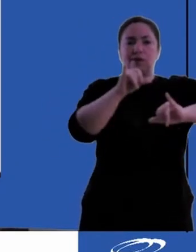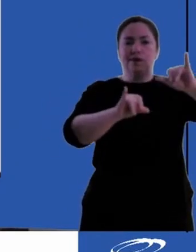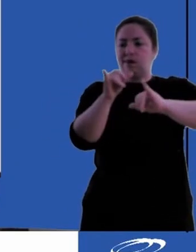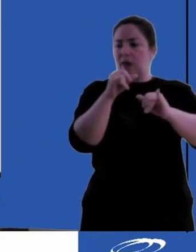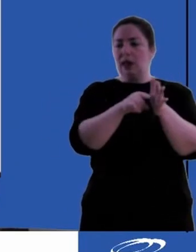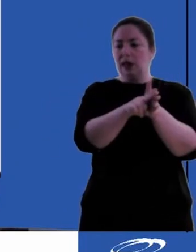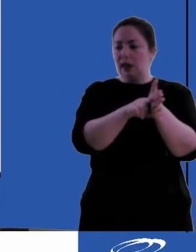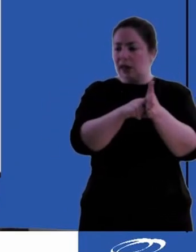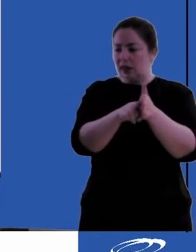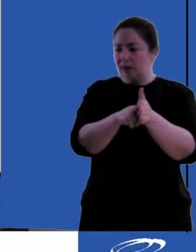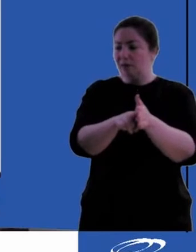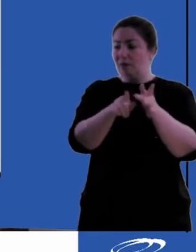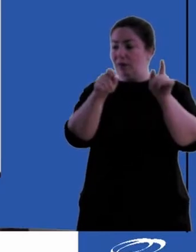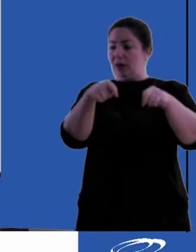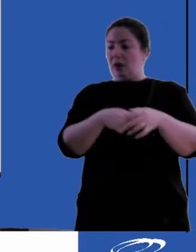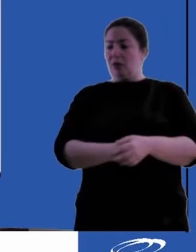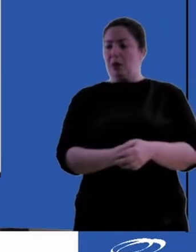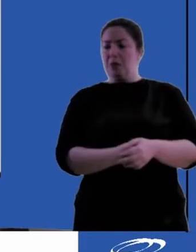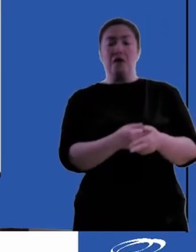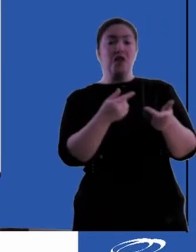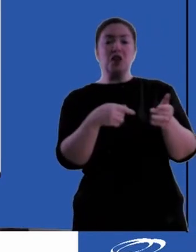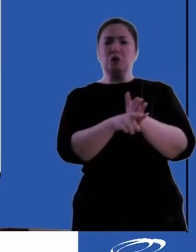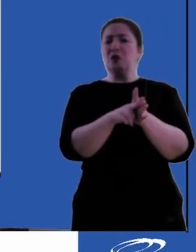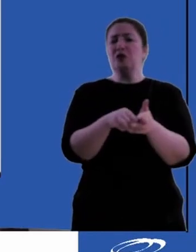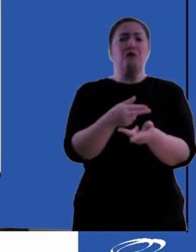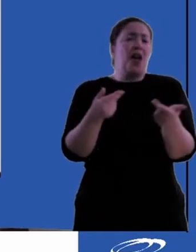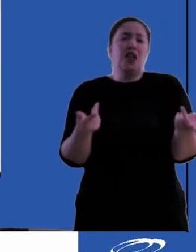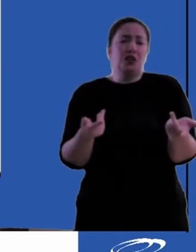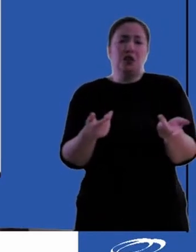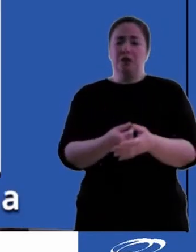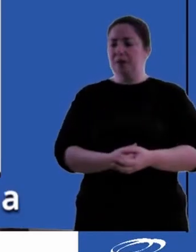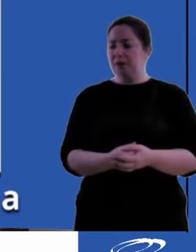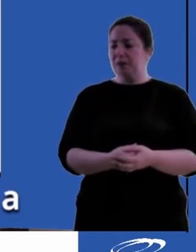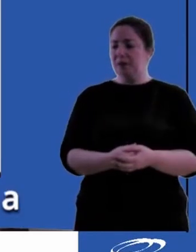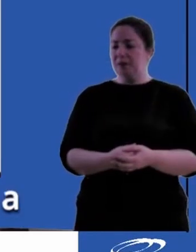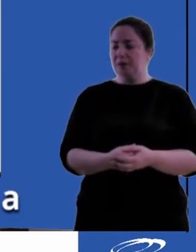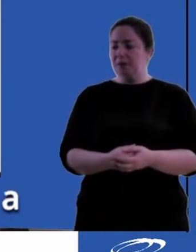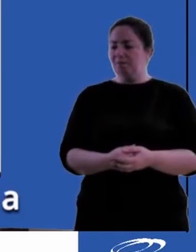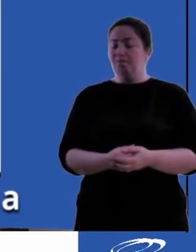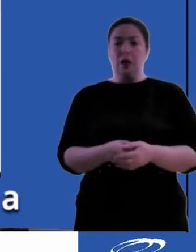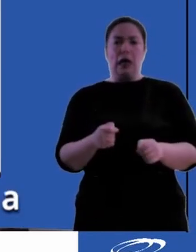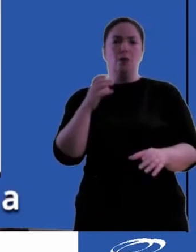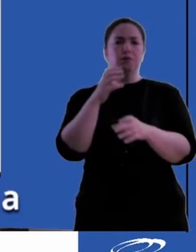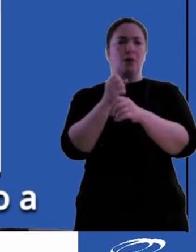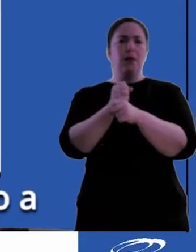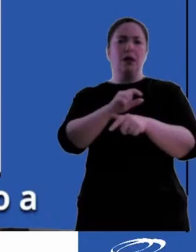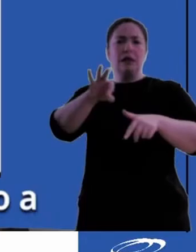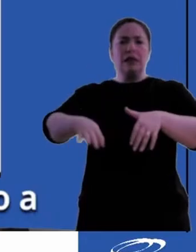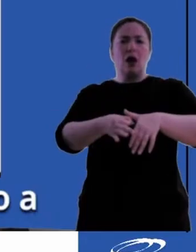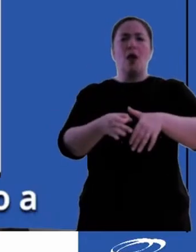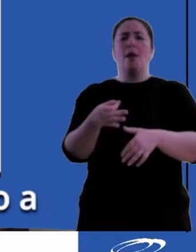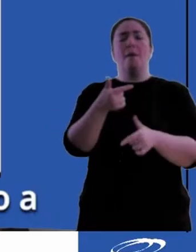be done using a multiplicity of different tests. But the easiest test to do is a cell count, looking at a total nucleated cell